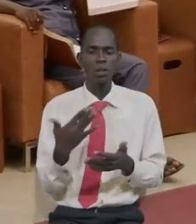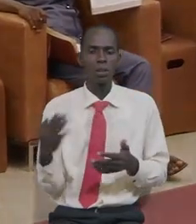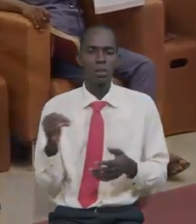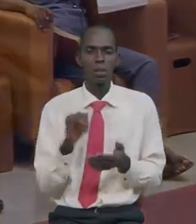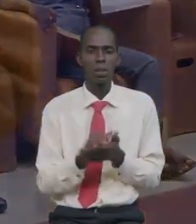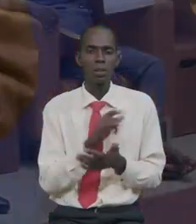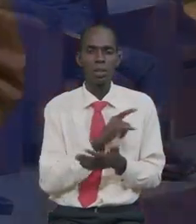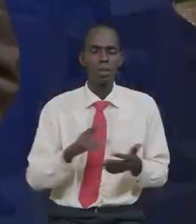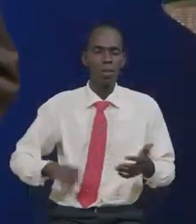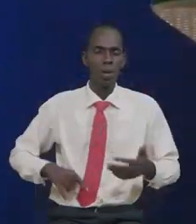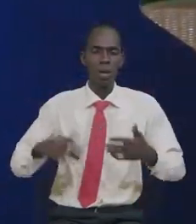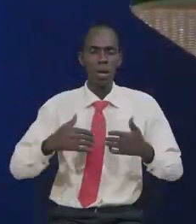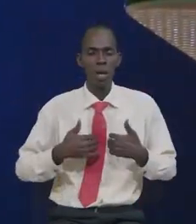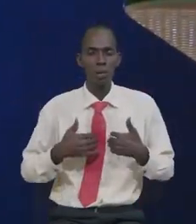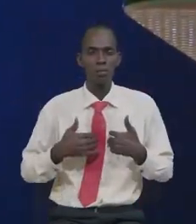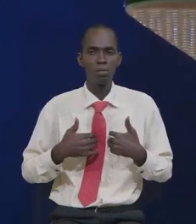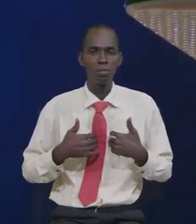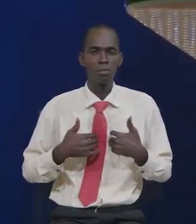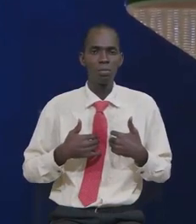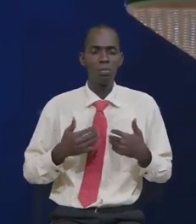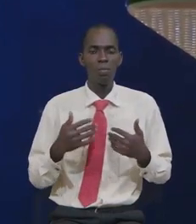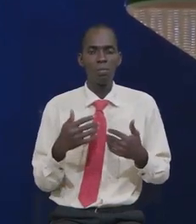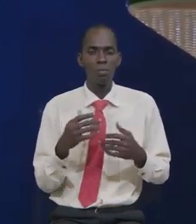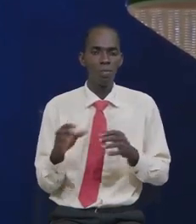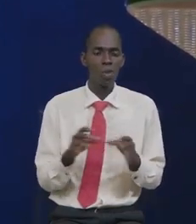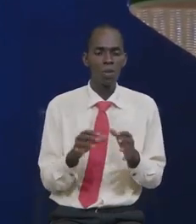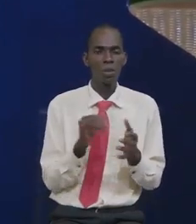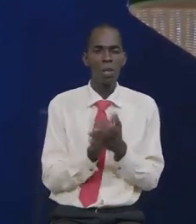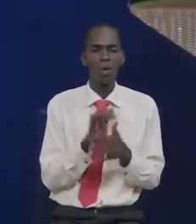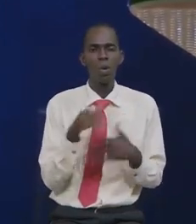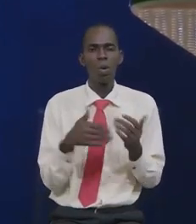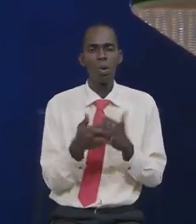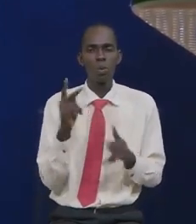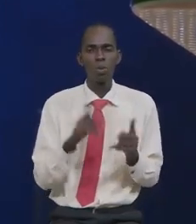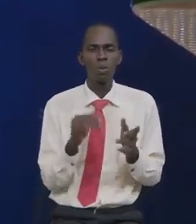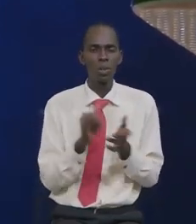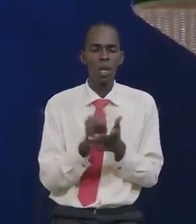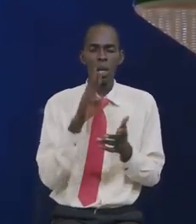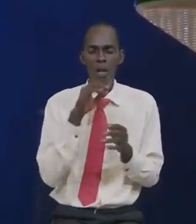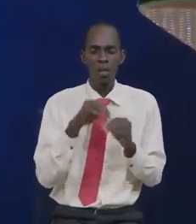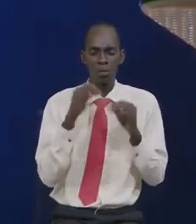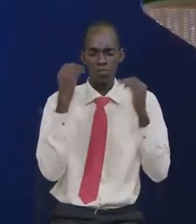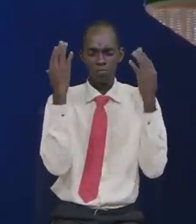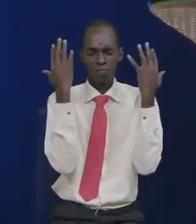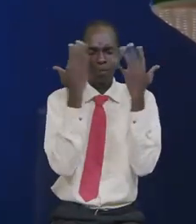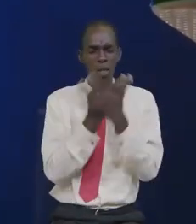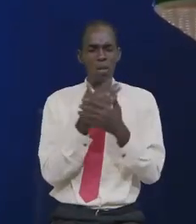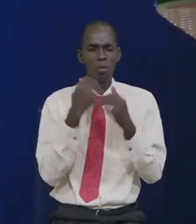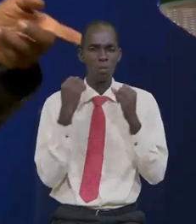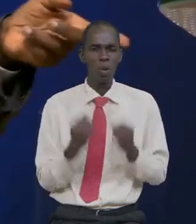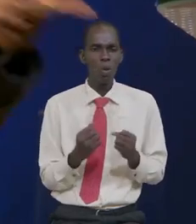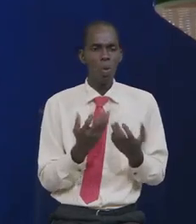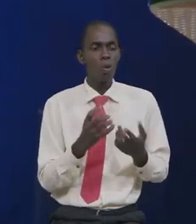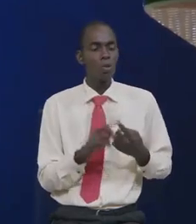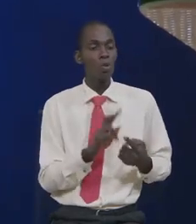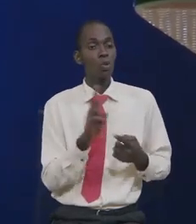and the people who are into occultism and evil power, they want to use the creation of God to destroy the